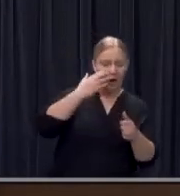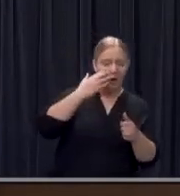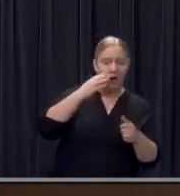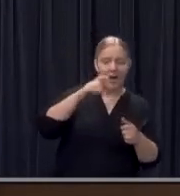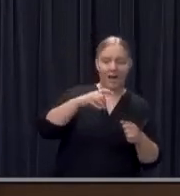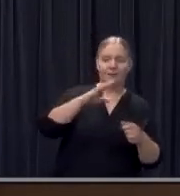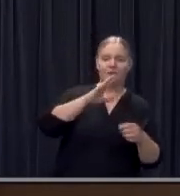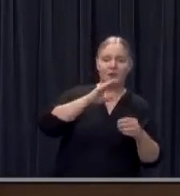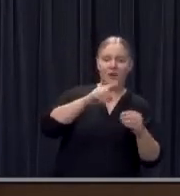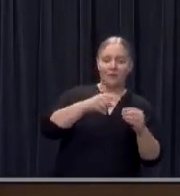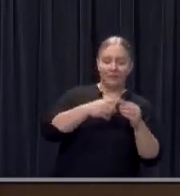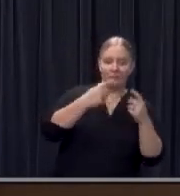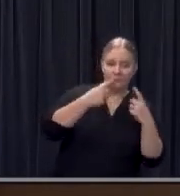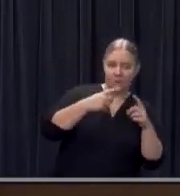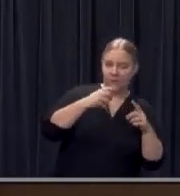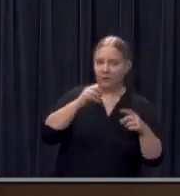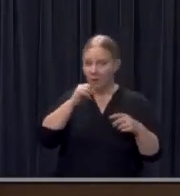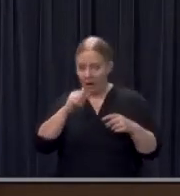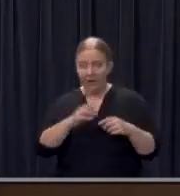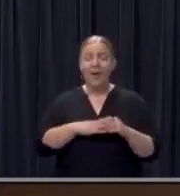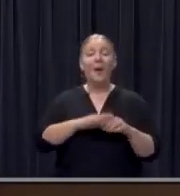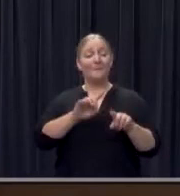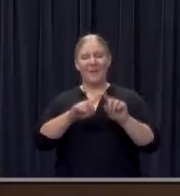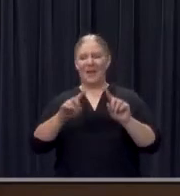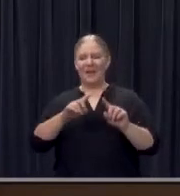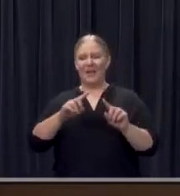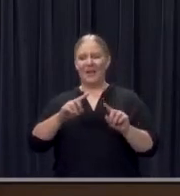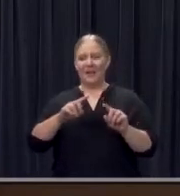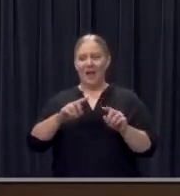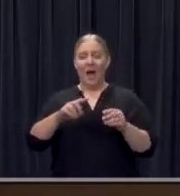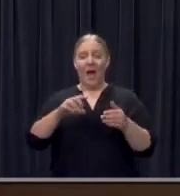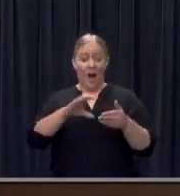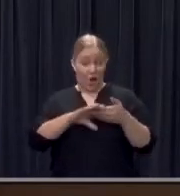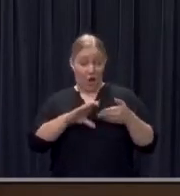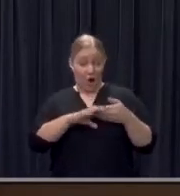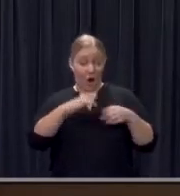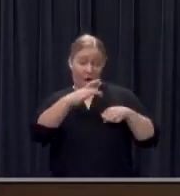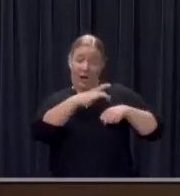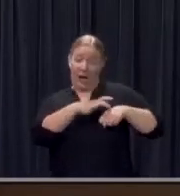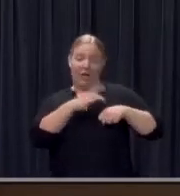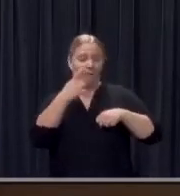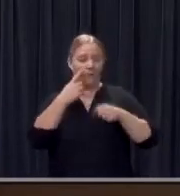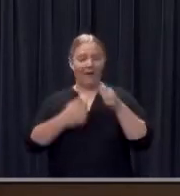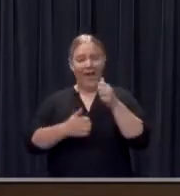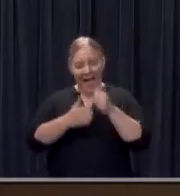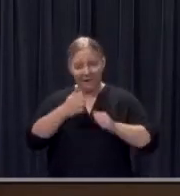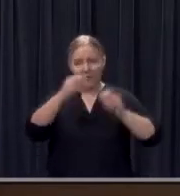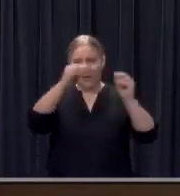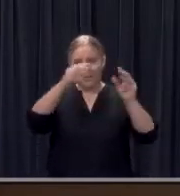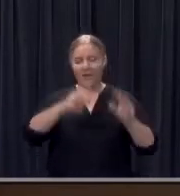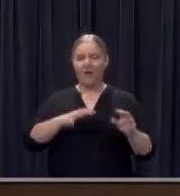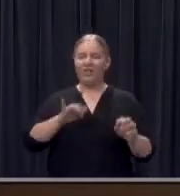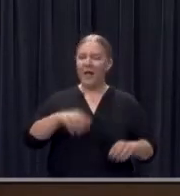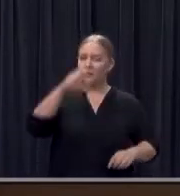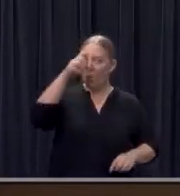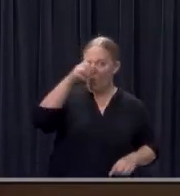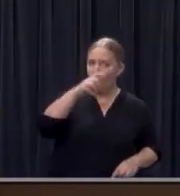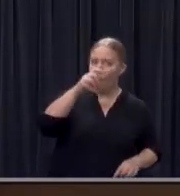about the efficacy of those, but, a badge around every teacher, to me, is such a wise investment compared